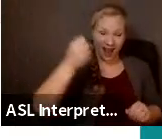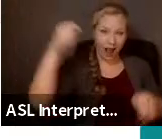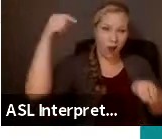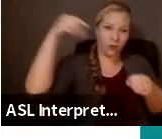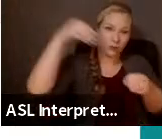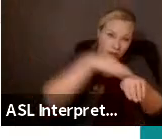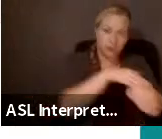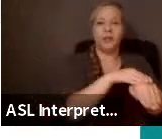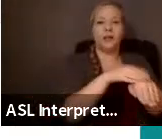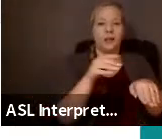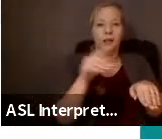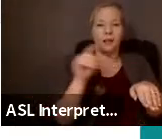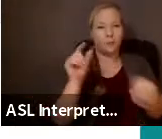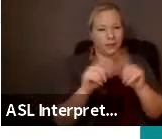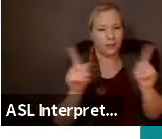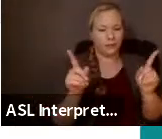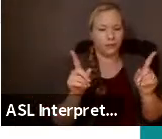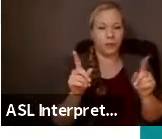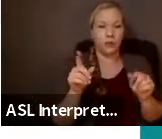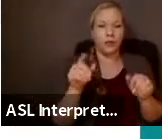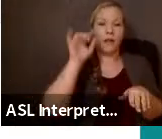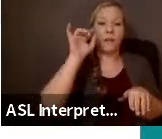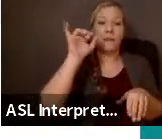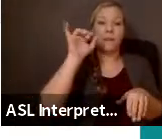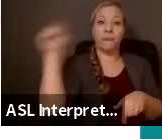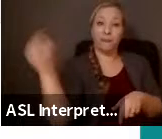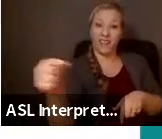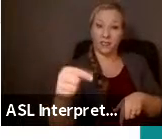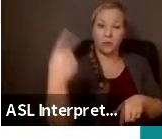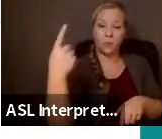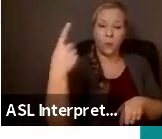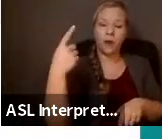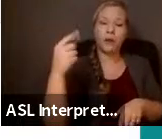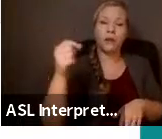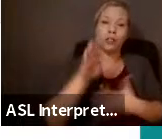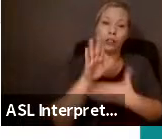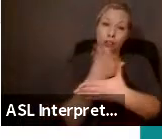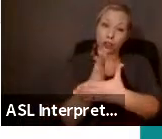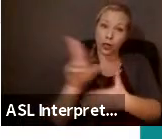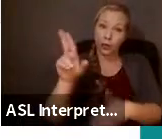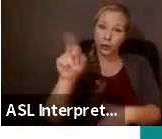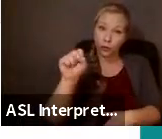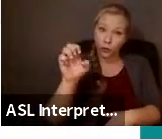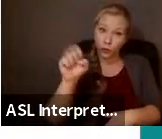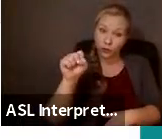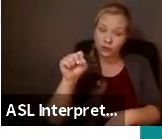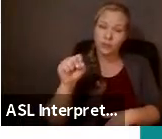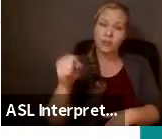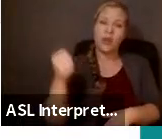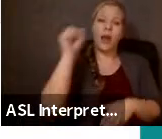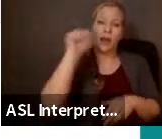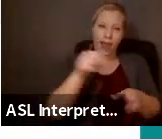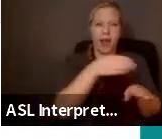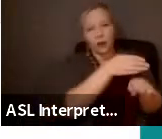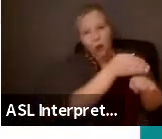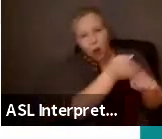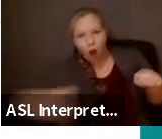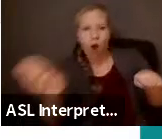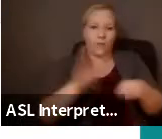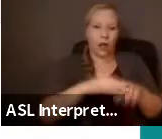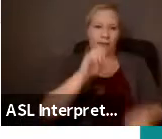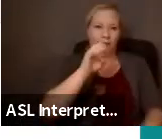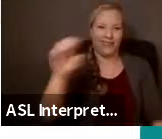to the east side of I-5. Previously, we had it on the west side of I-5. And